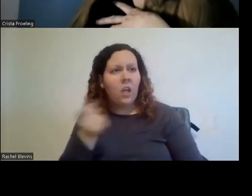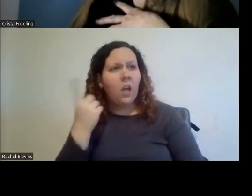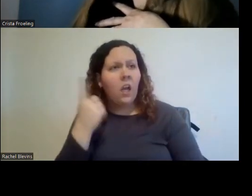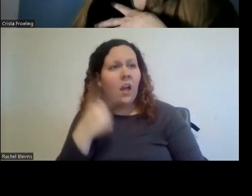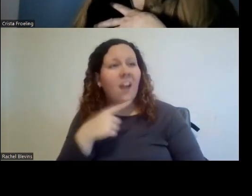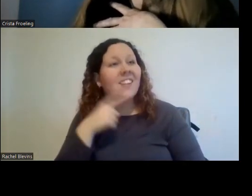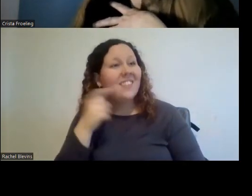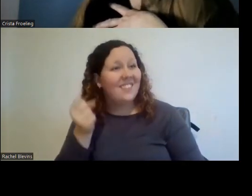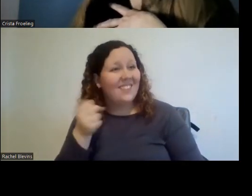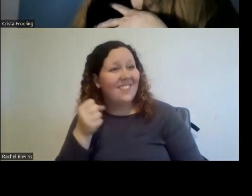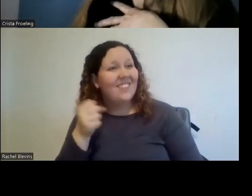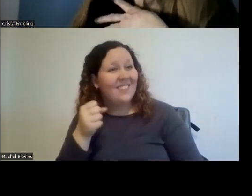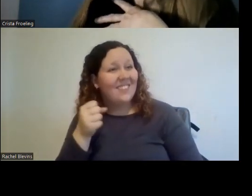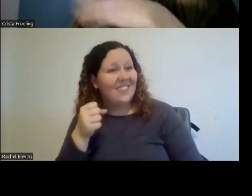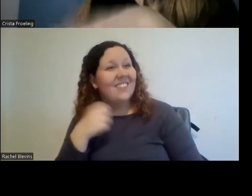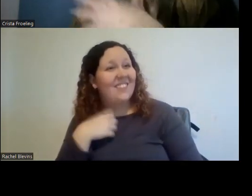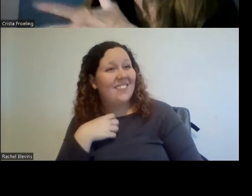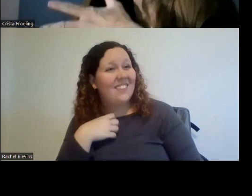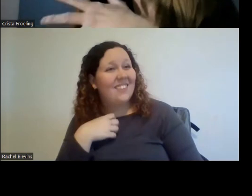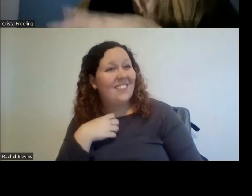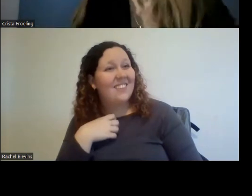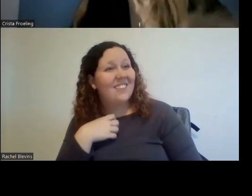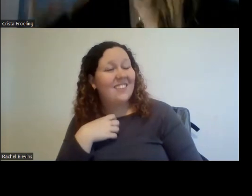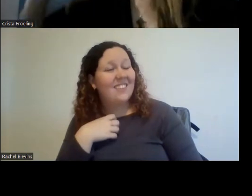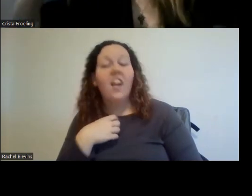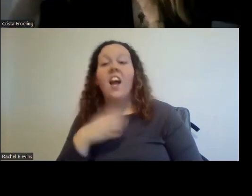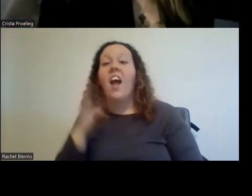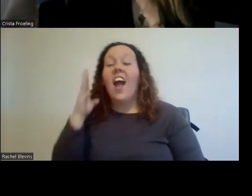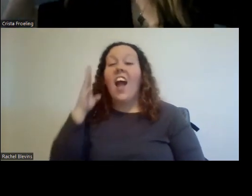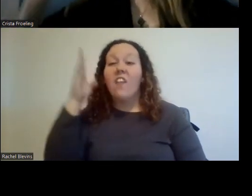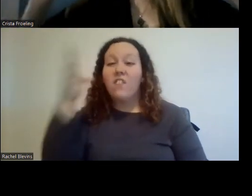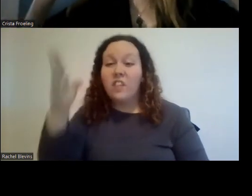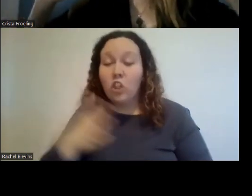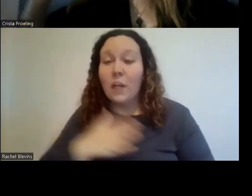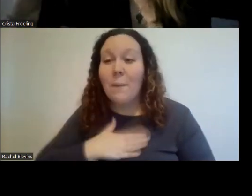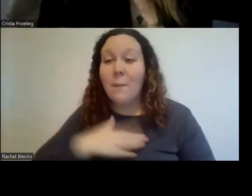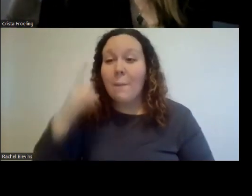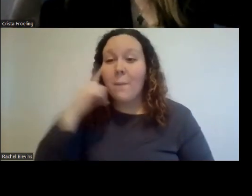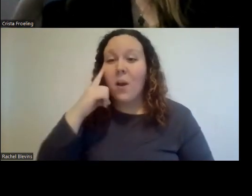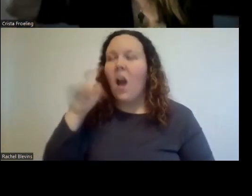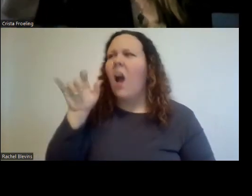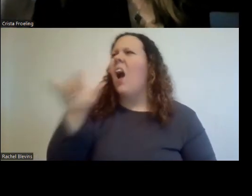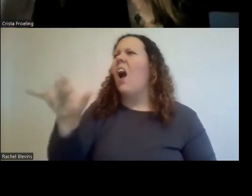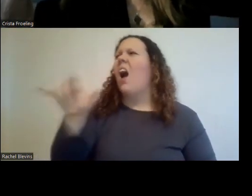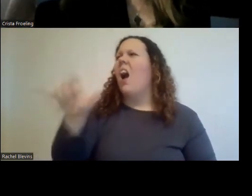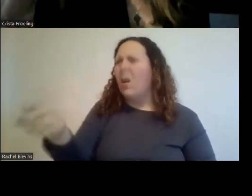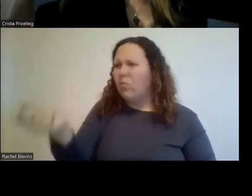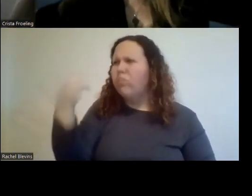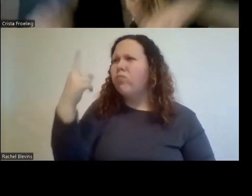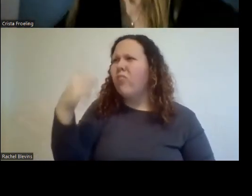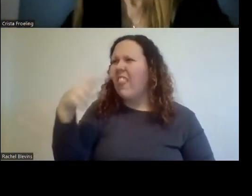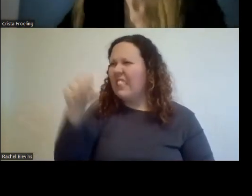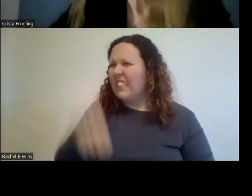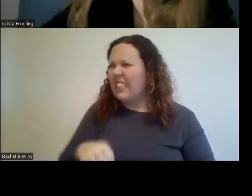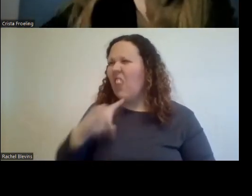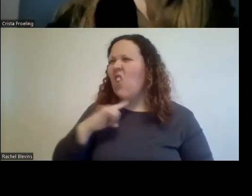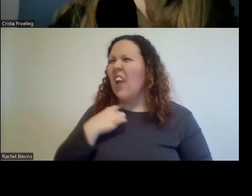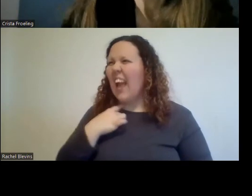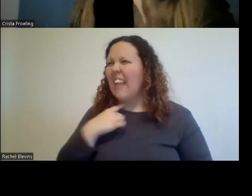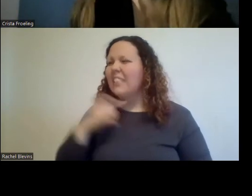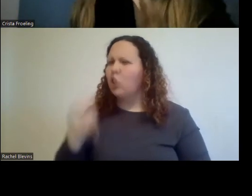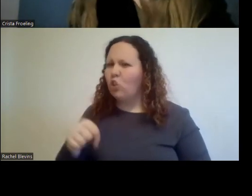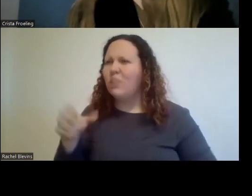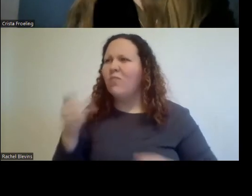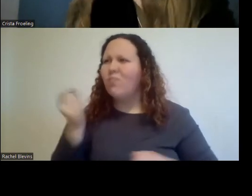nod my head. And eventually my brain went, oh, this is this Southern accent, you can do this.